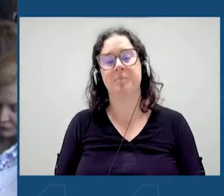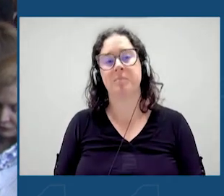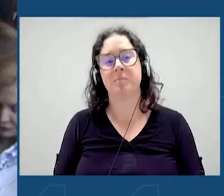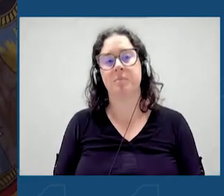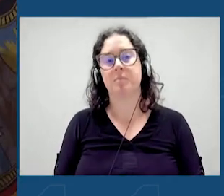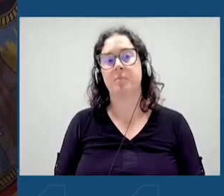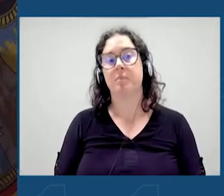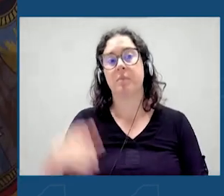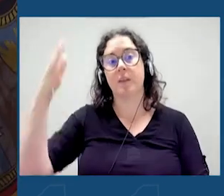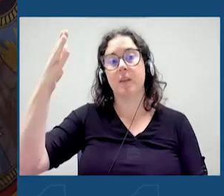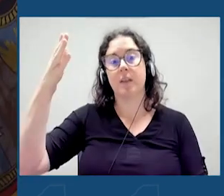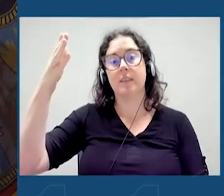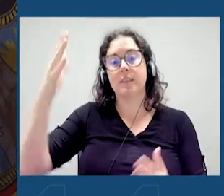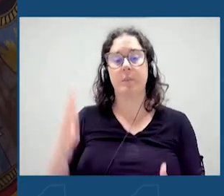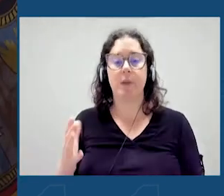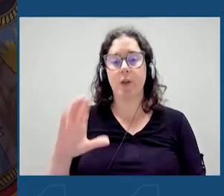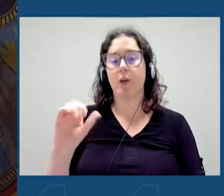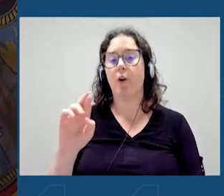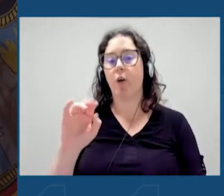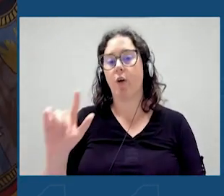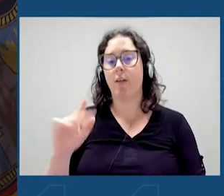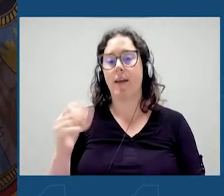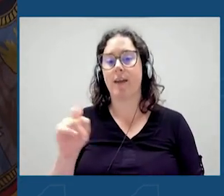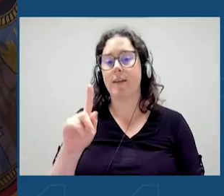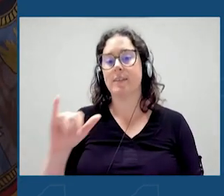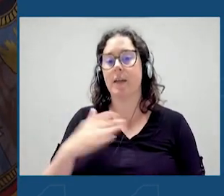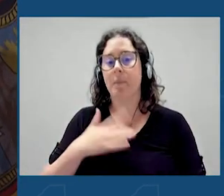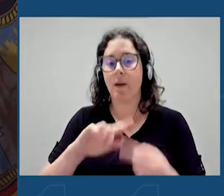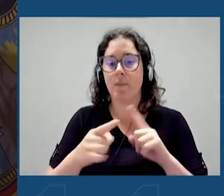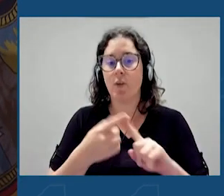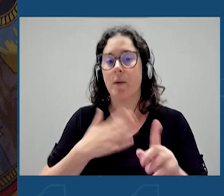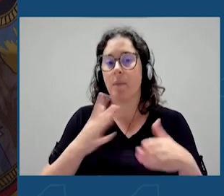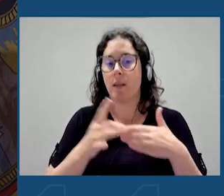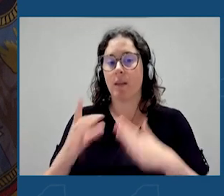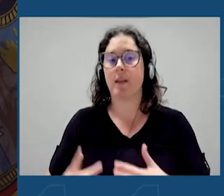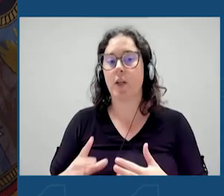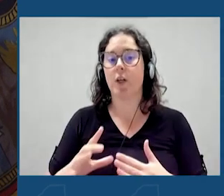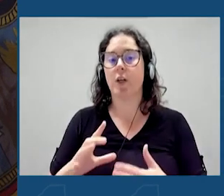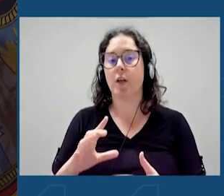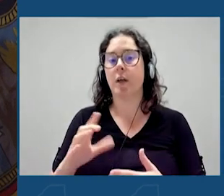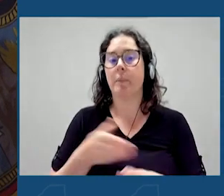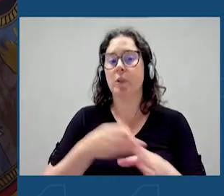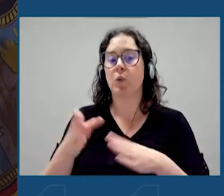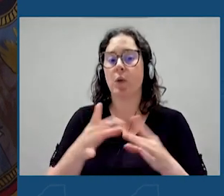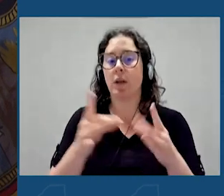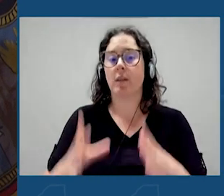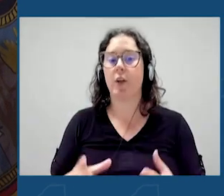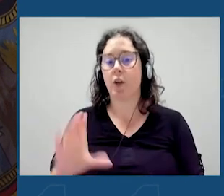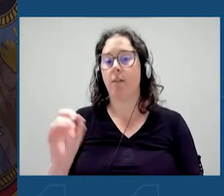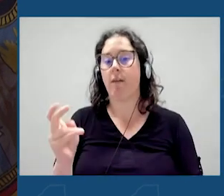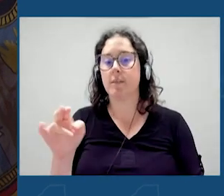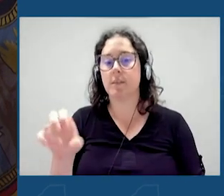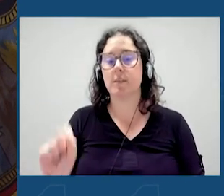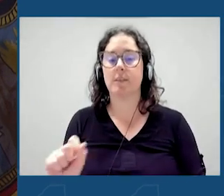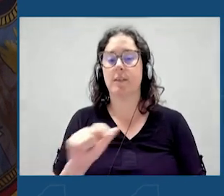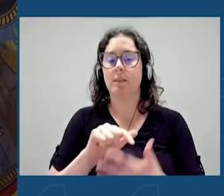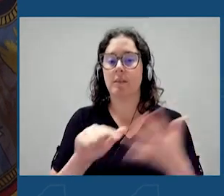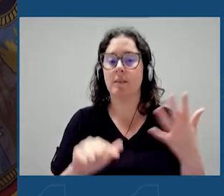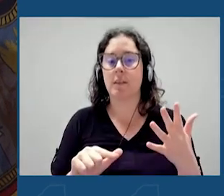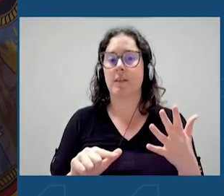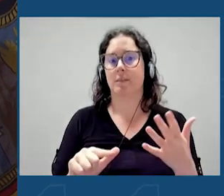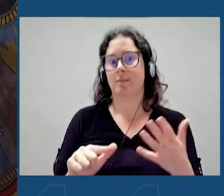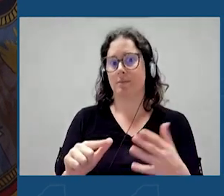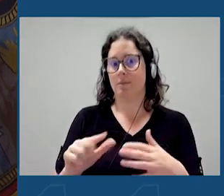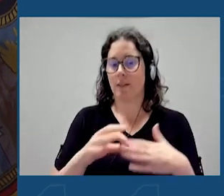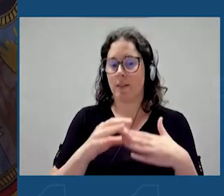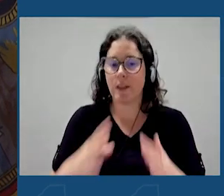Speaker Carl Hastie, and of course my friend, my leader, Senate Majority Leader Andrea Stewart-Cousins, these legislative leaders and our colleagues